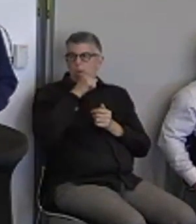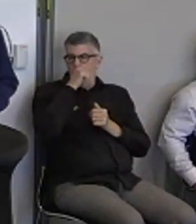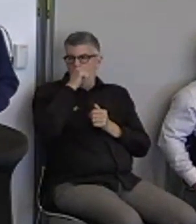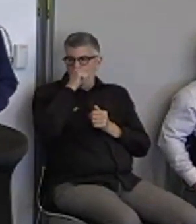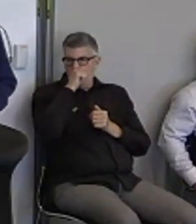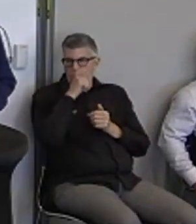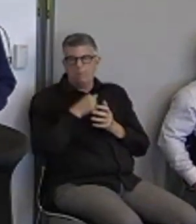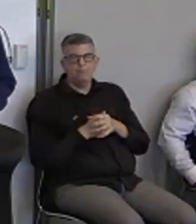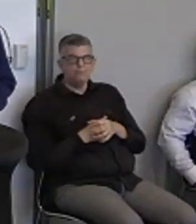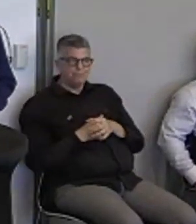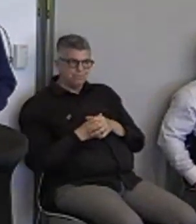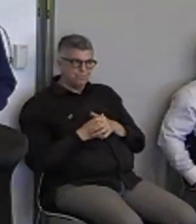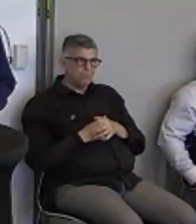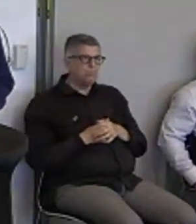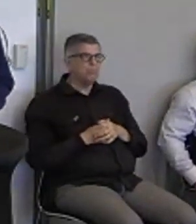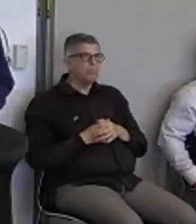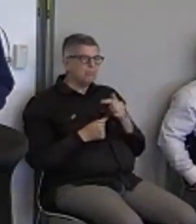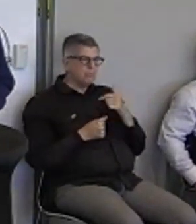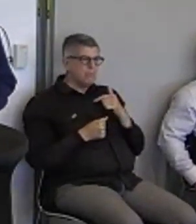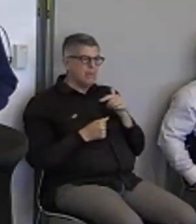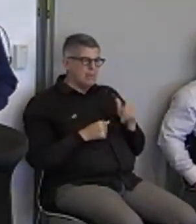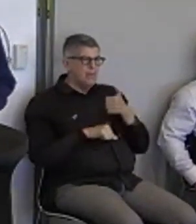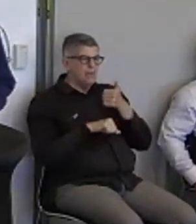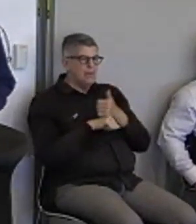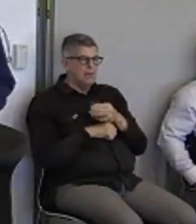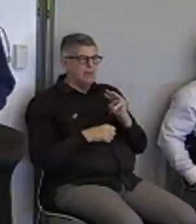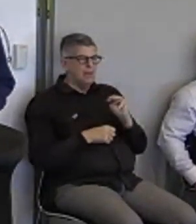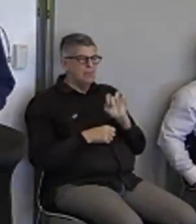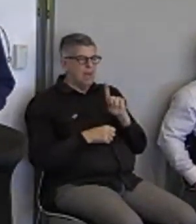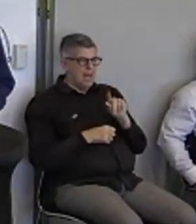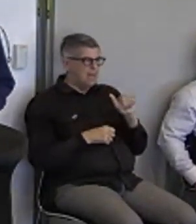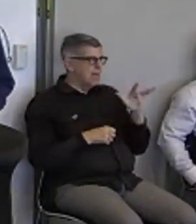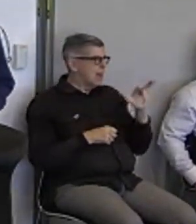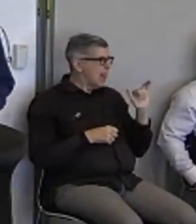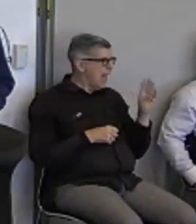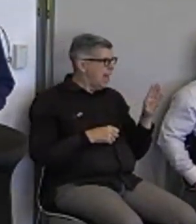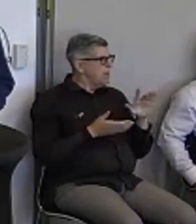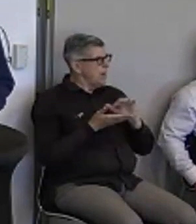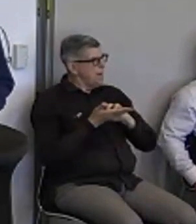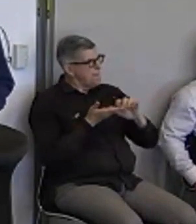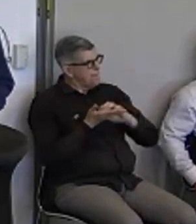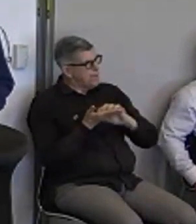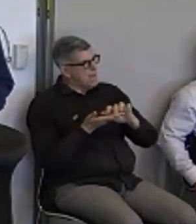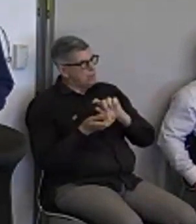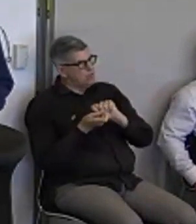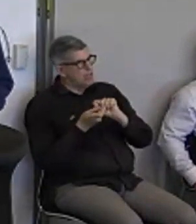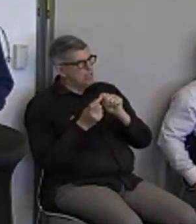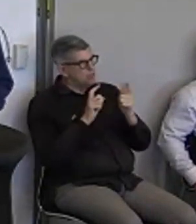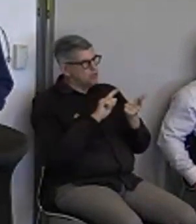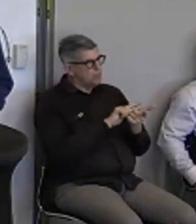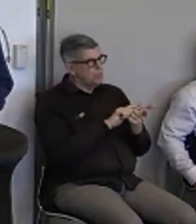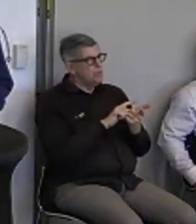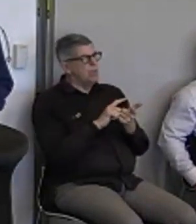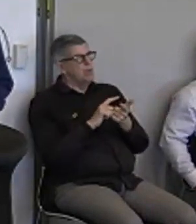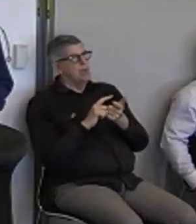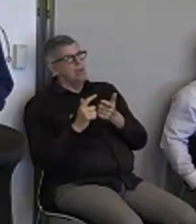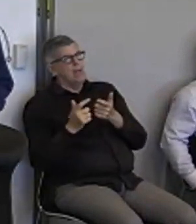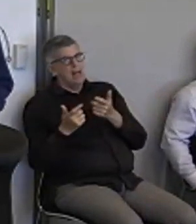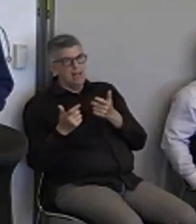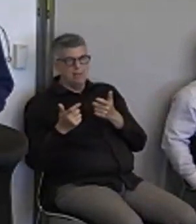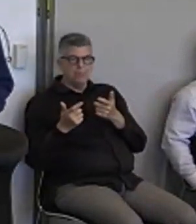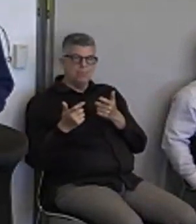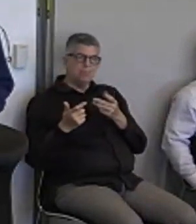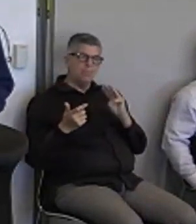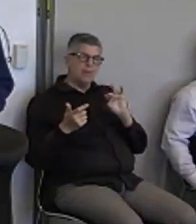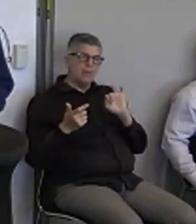my primary work duties in the Mad Lab are doing Braille transcription and proofreading. So pretty much everything that you're going to see here